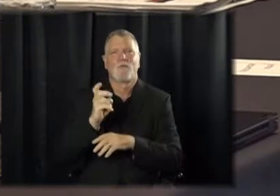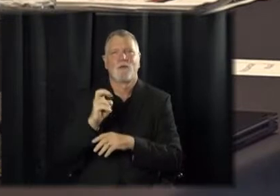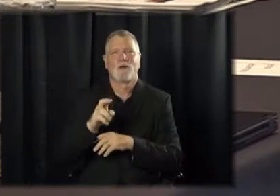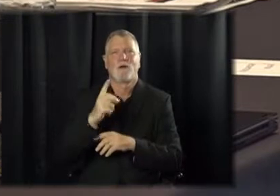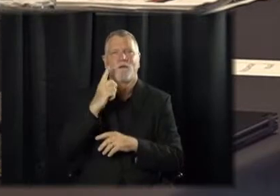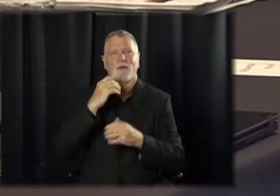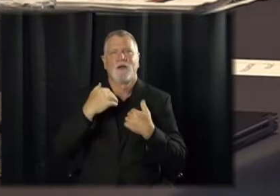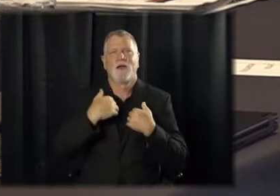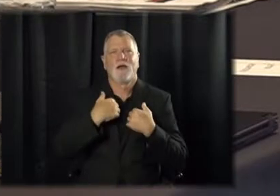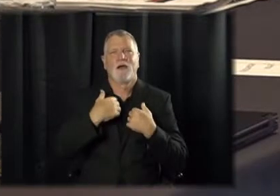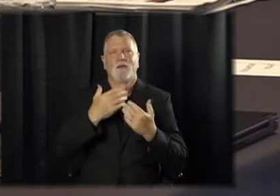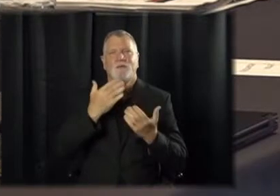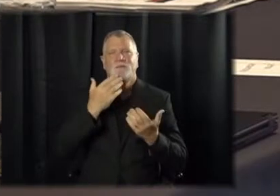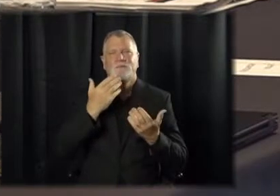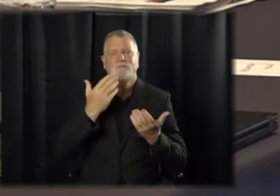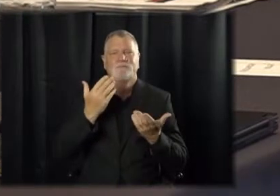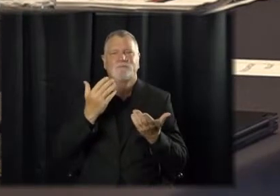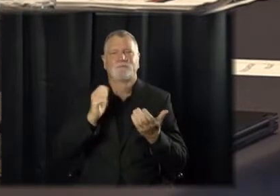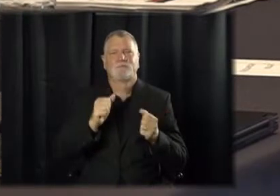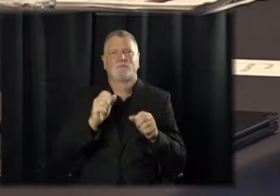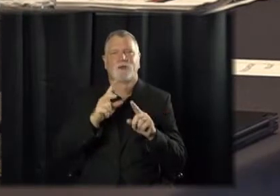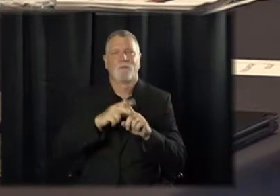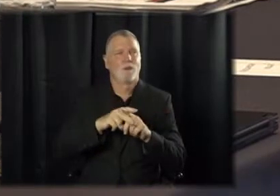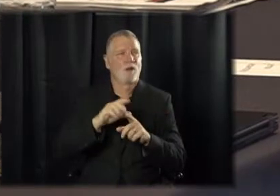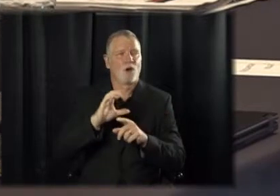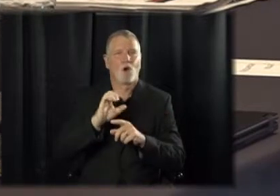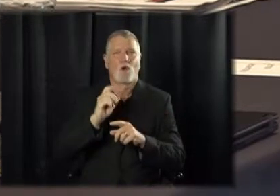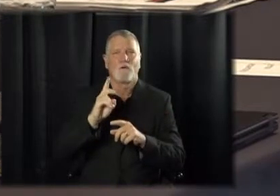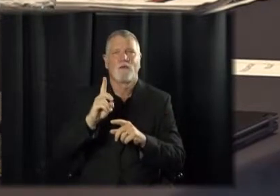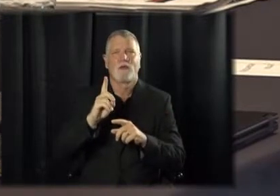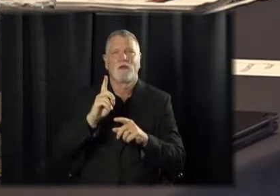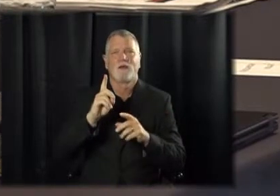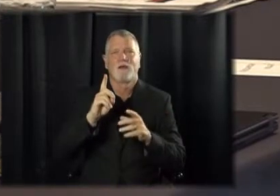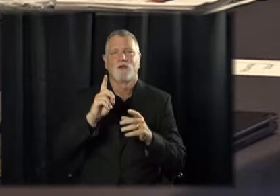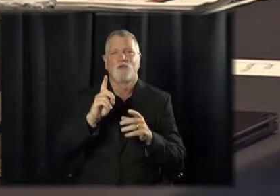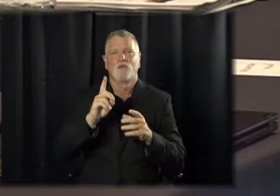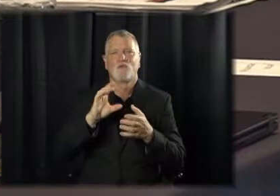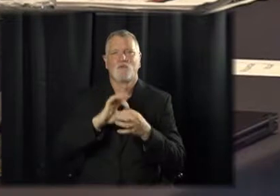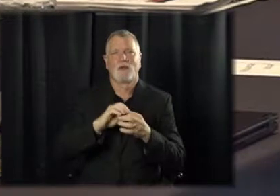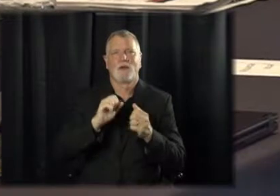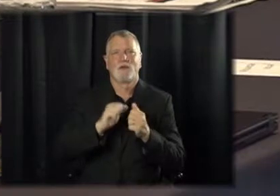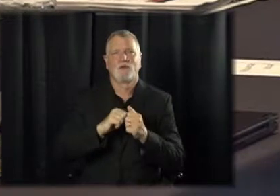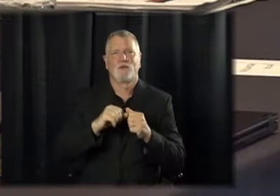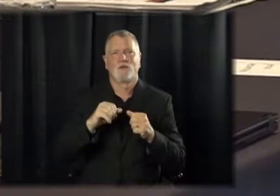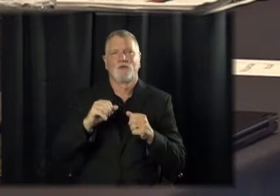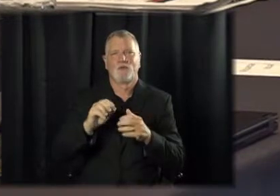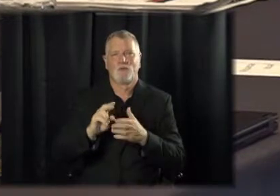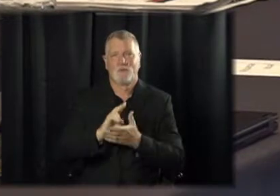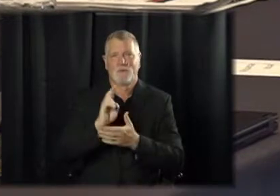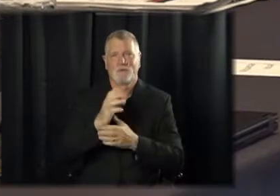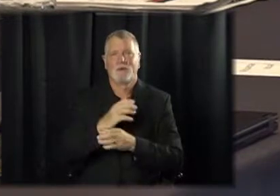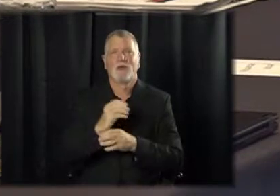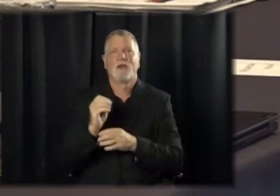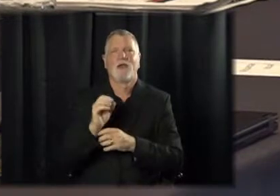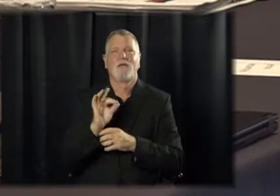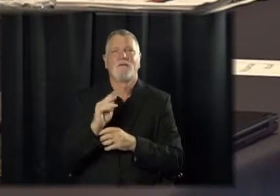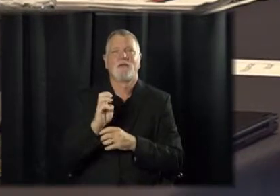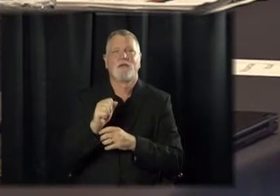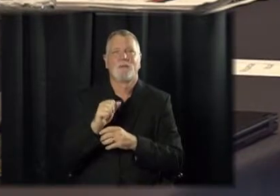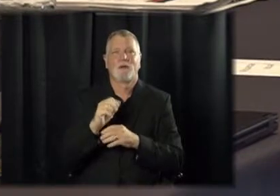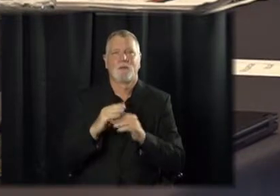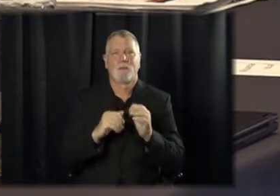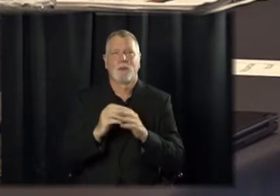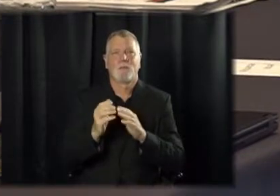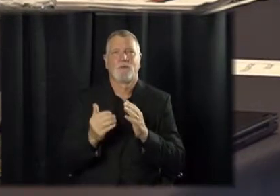its performance of measures while applying the COVID-related federal funds to the new needs of the university and the FEMA funds to rebuild